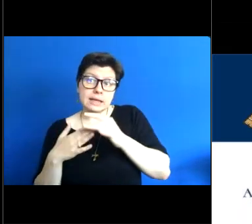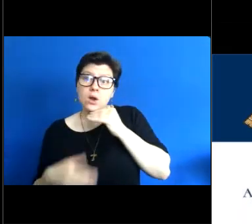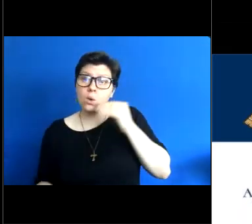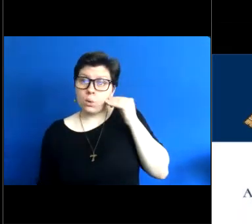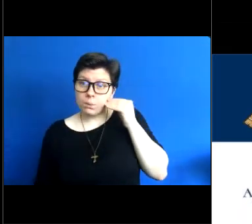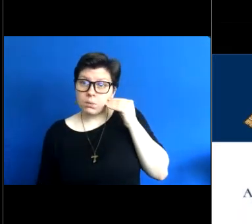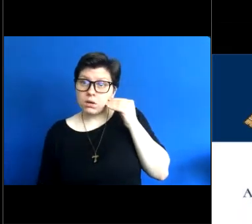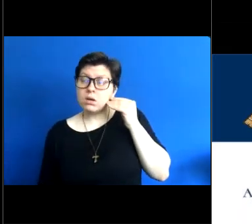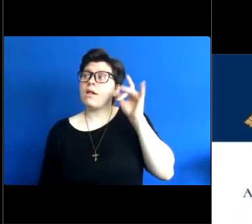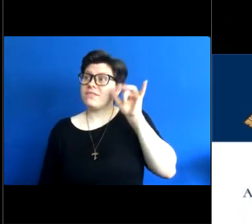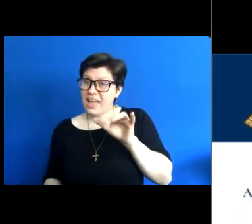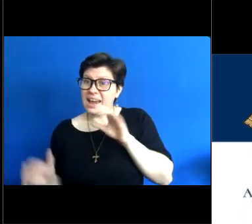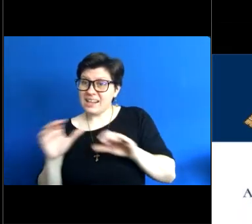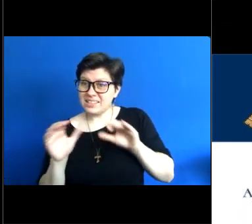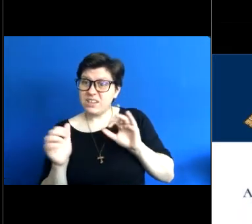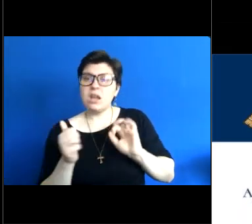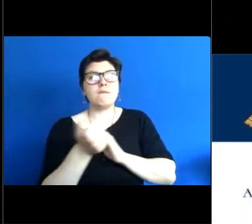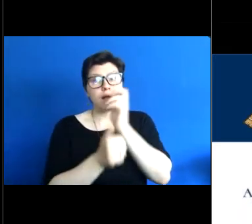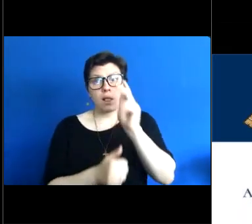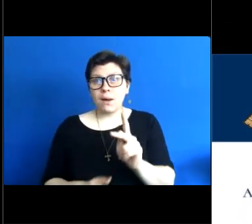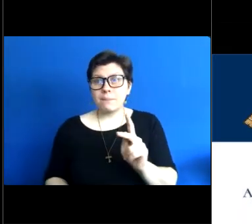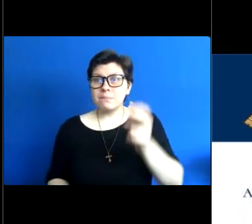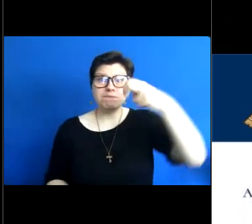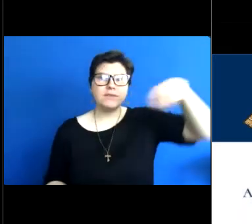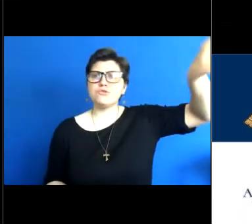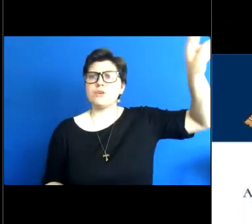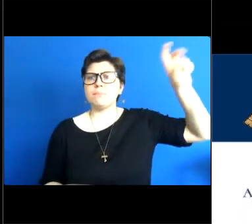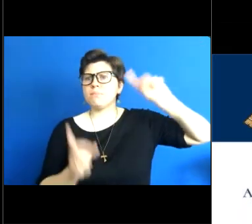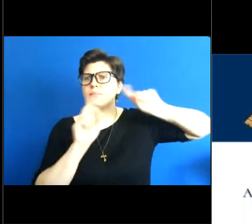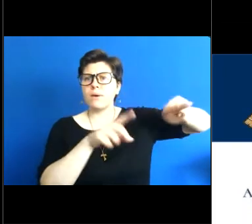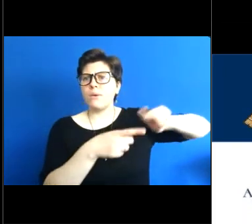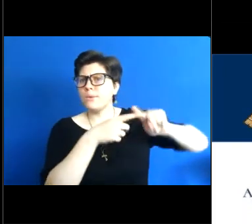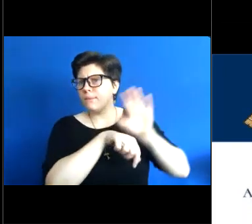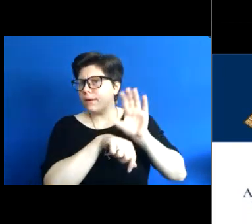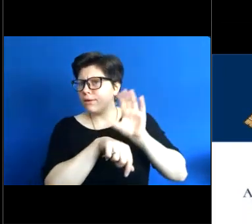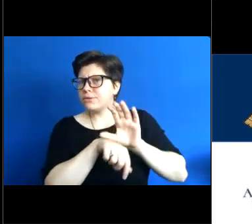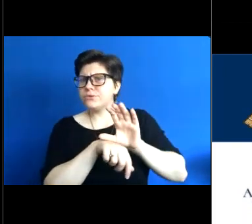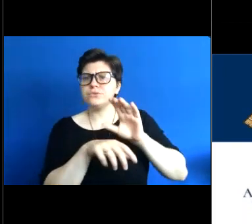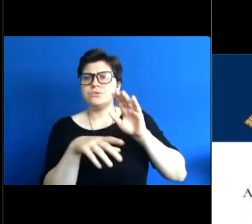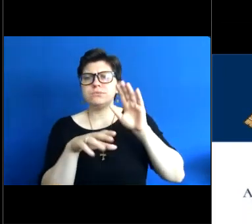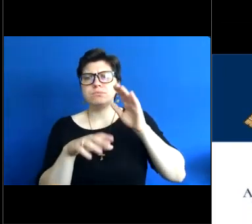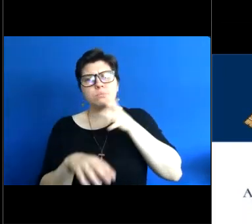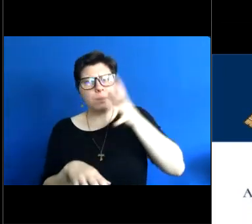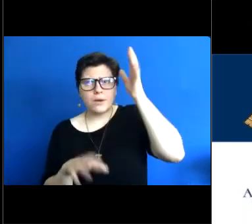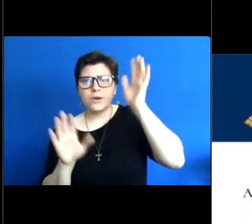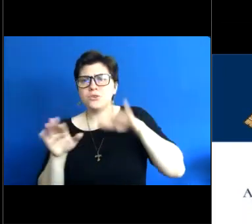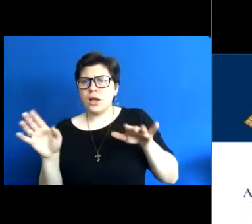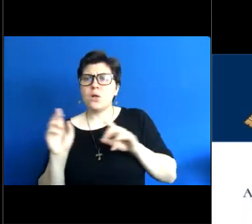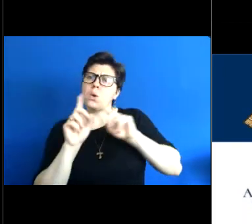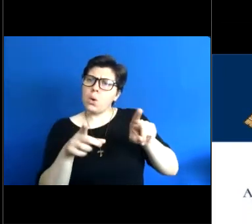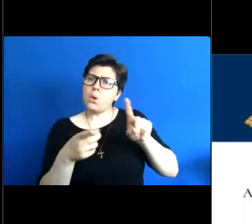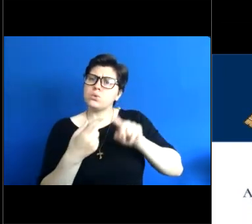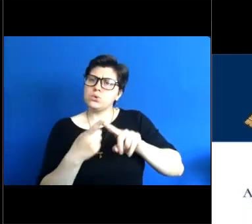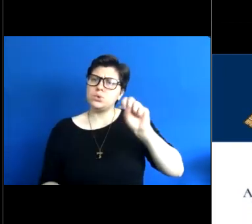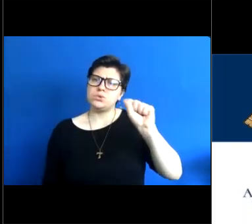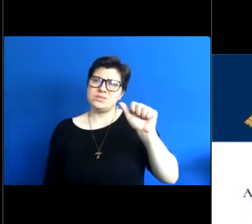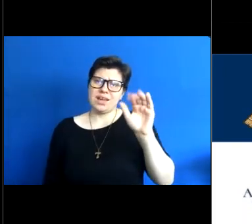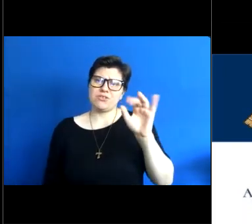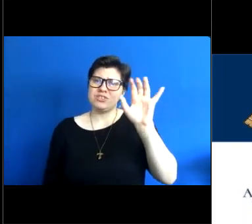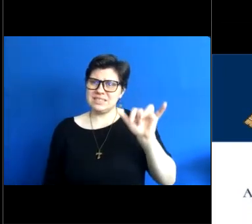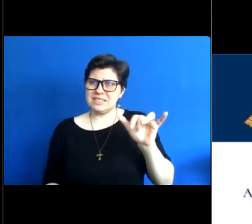and then that activity is followed up by a field trip at the parish, where the parent and the child goes to the sacristy with their catechist